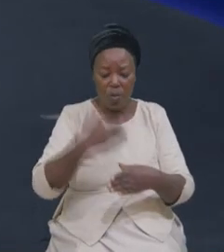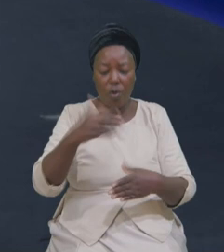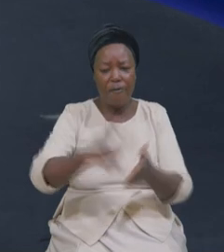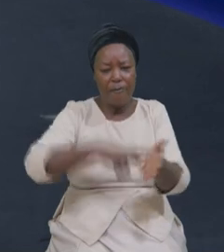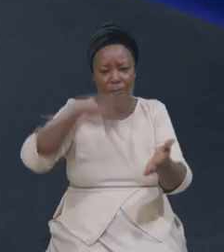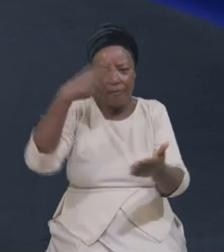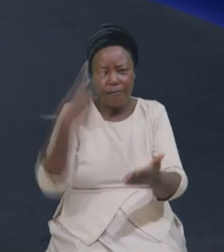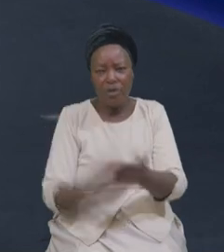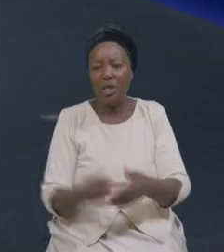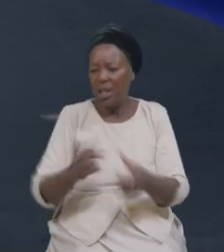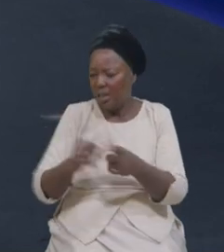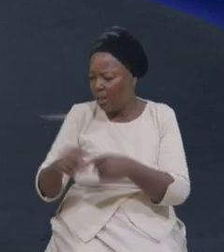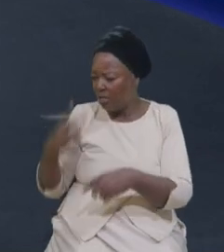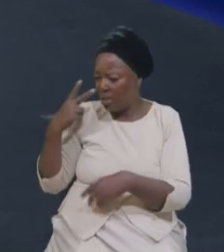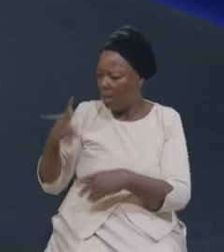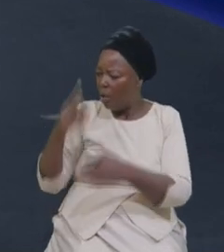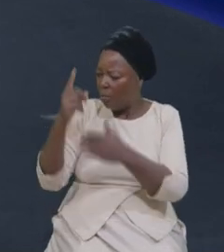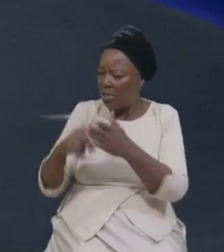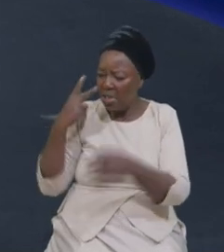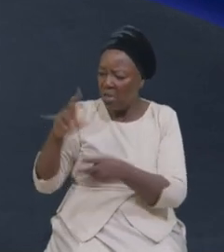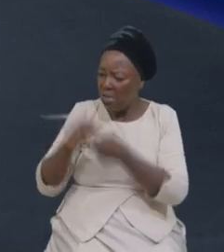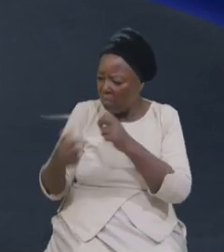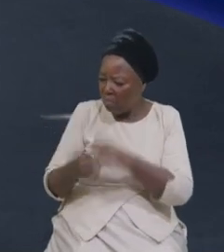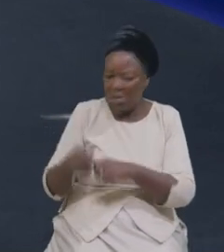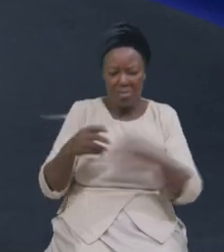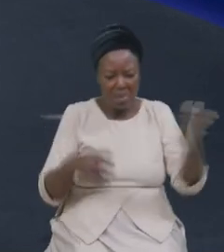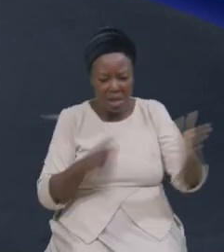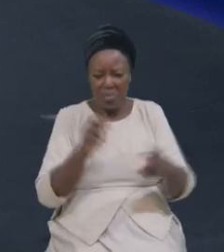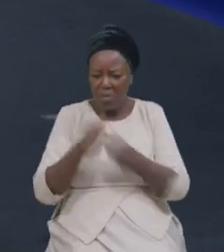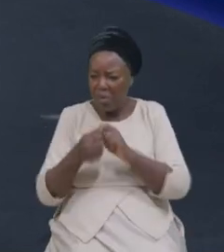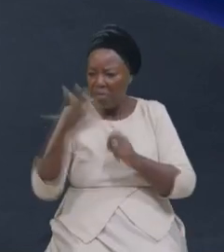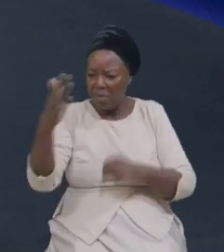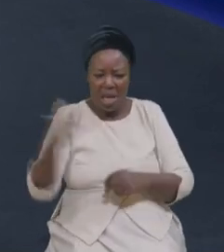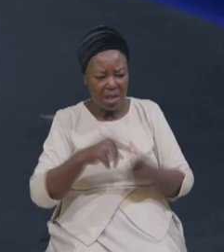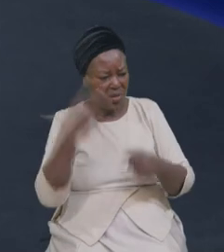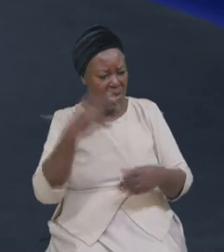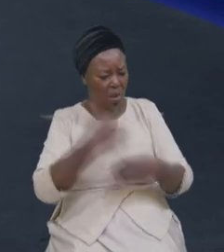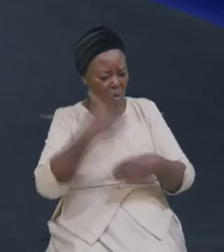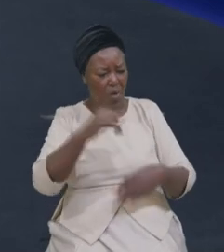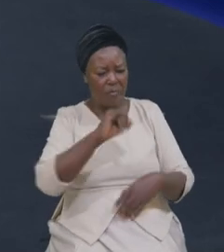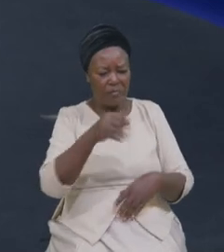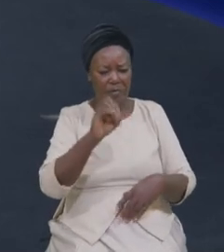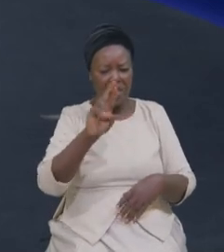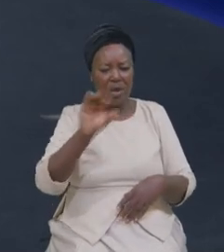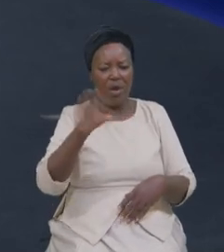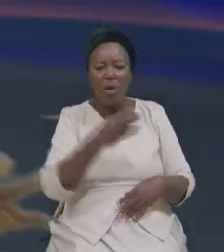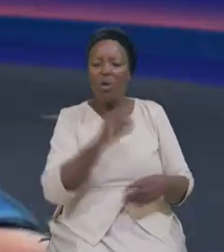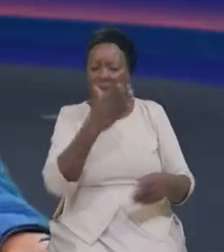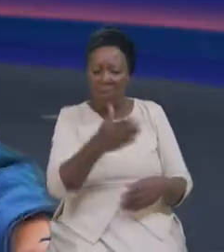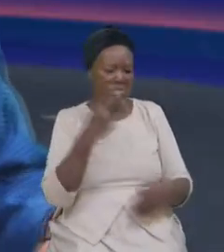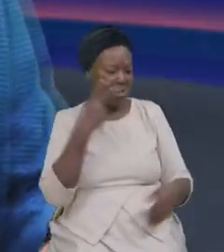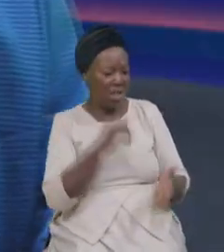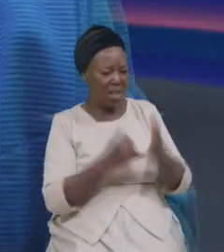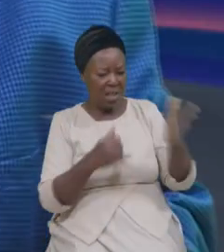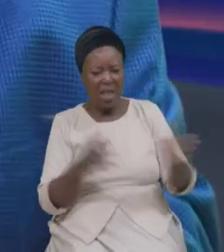at the promised land and look at the walls of Jericho between us and that promised land. What if they said that? But no, when Joshua